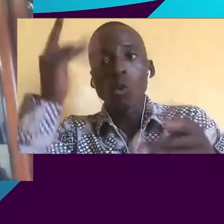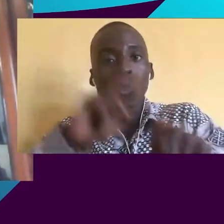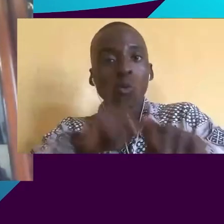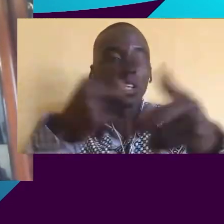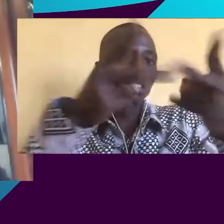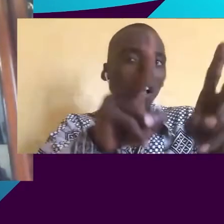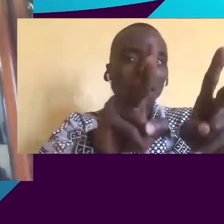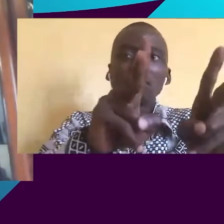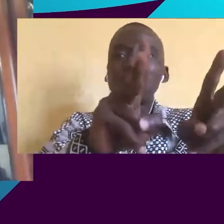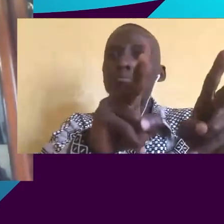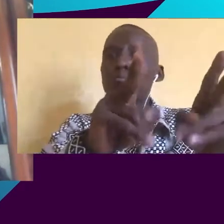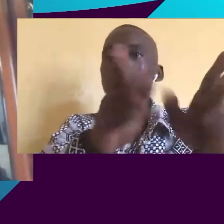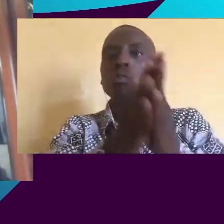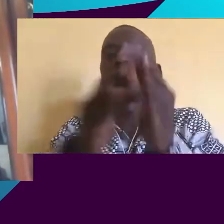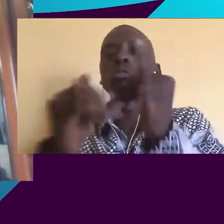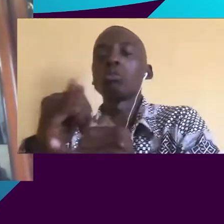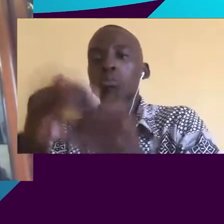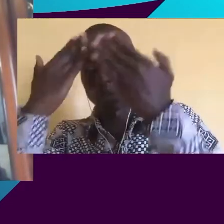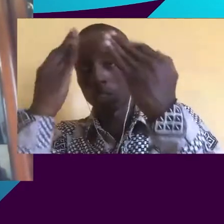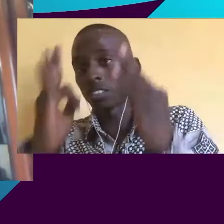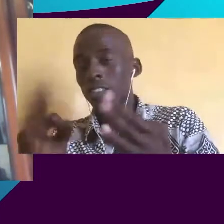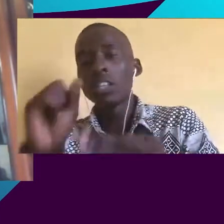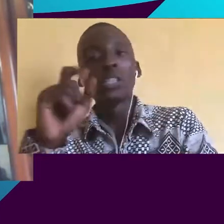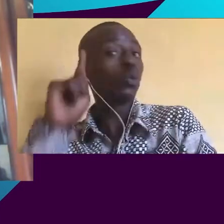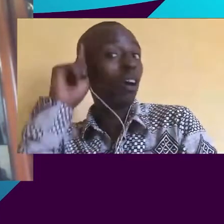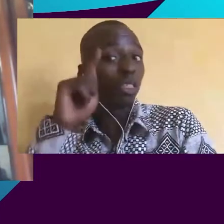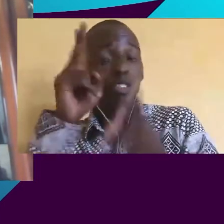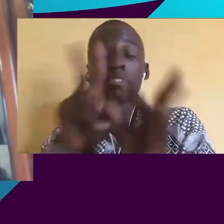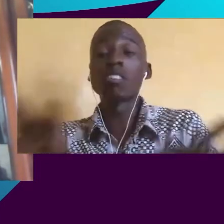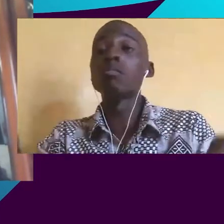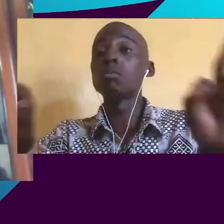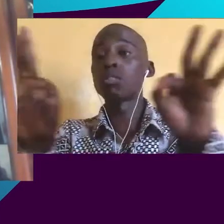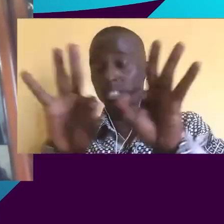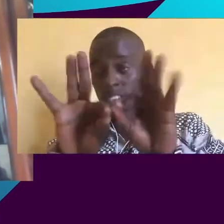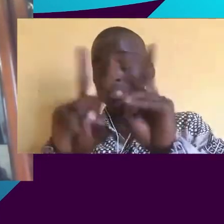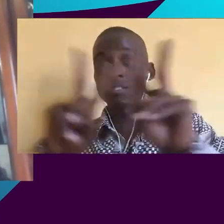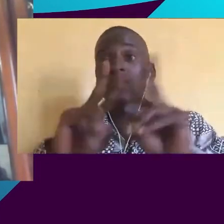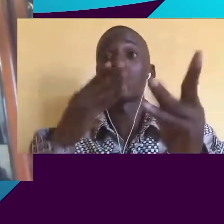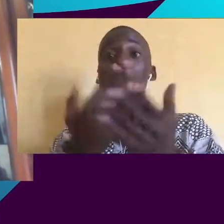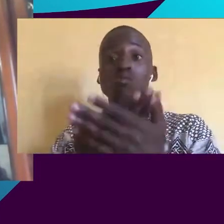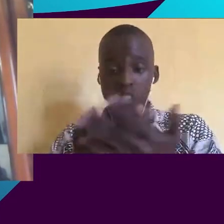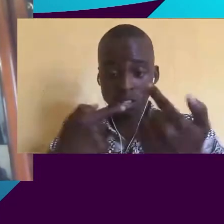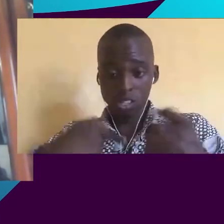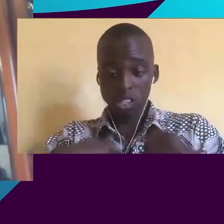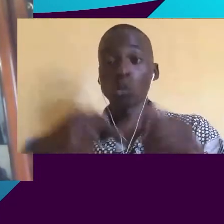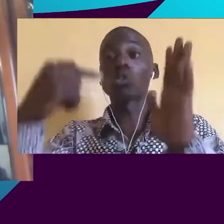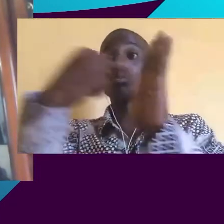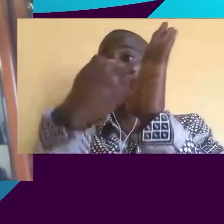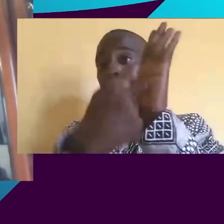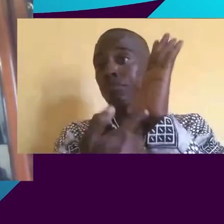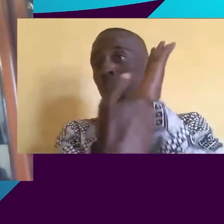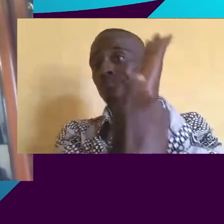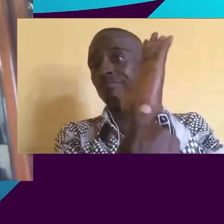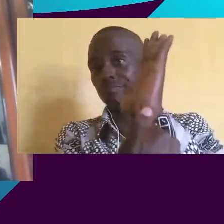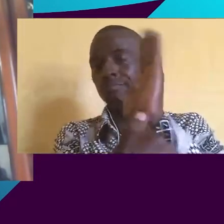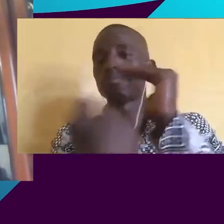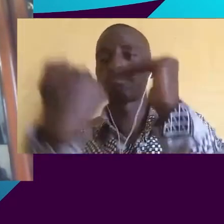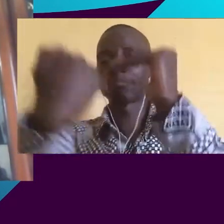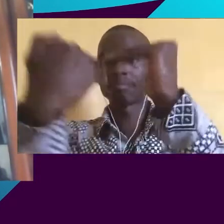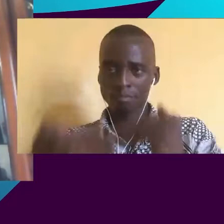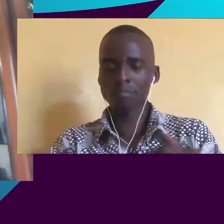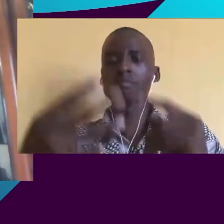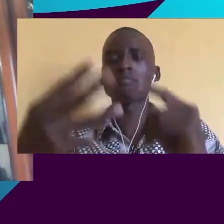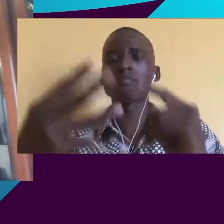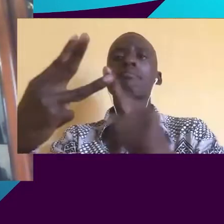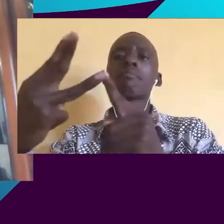and that kind of thing. So I thought it would be very good that I also point that one out. Then another thing, it's about, I want